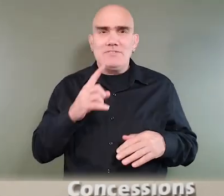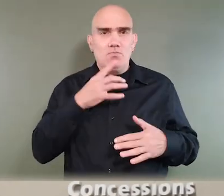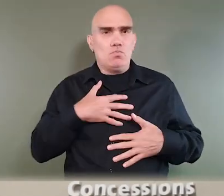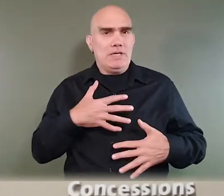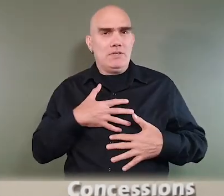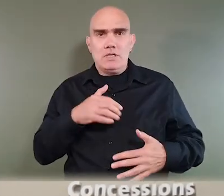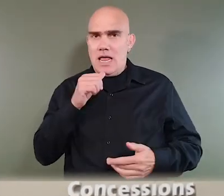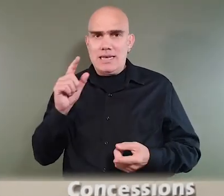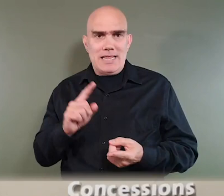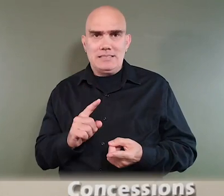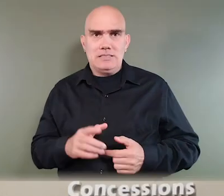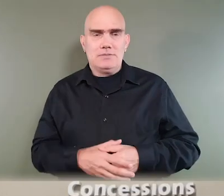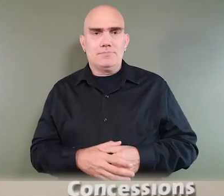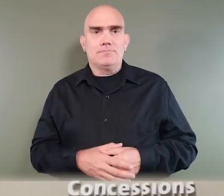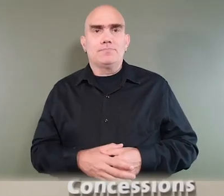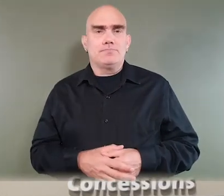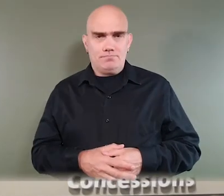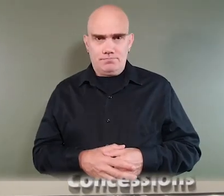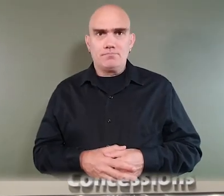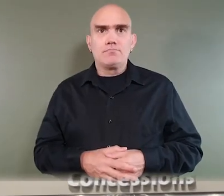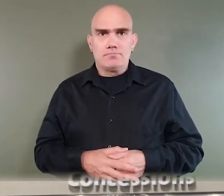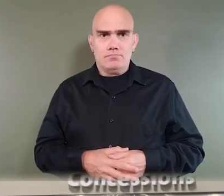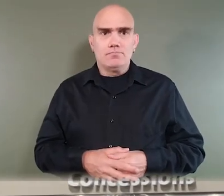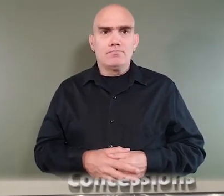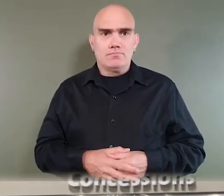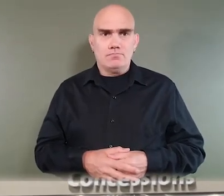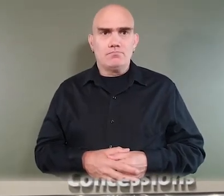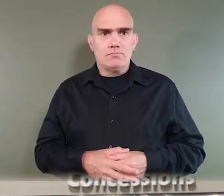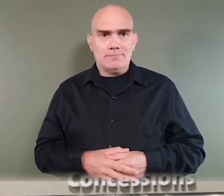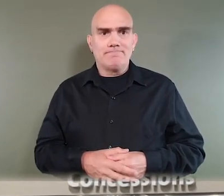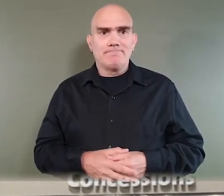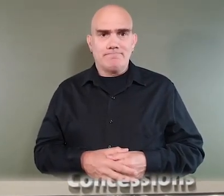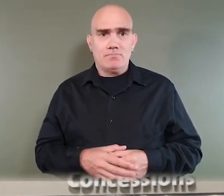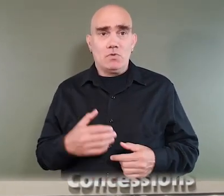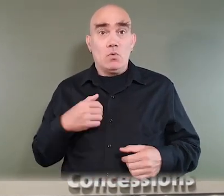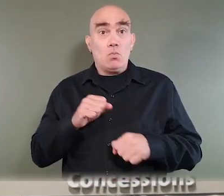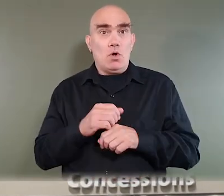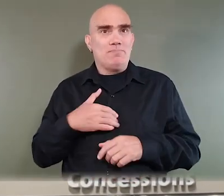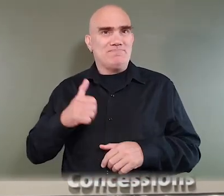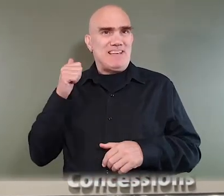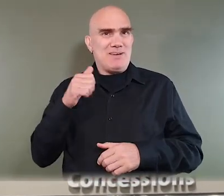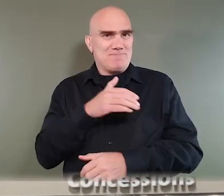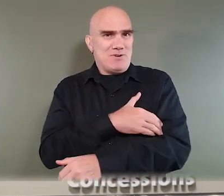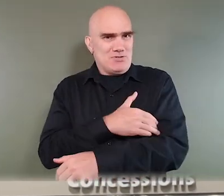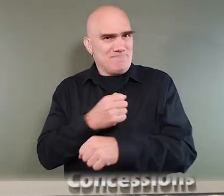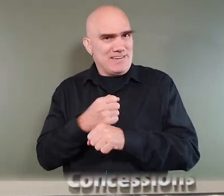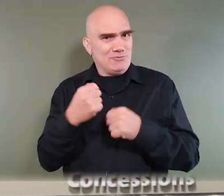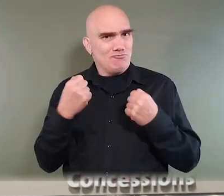less. Right? We're working our back muscles, making them stronger.